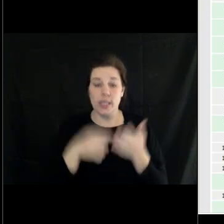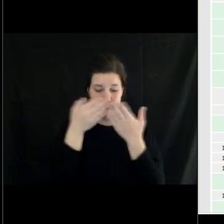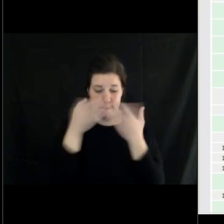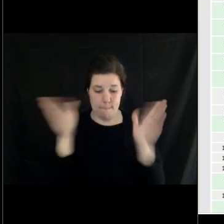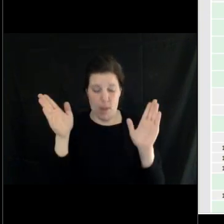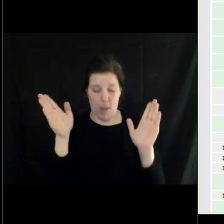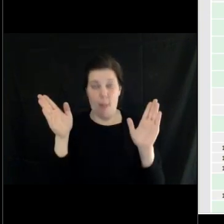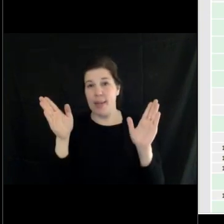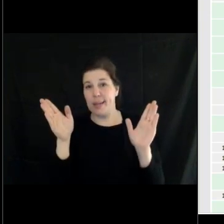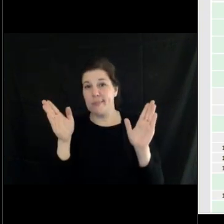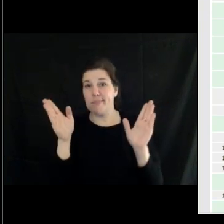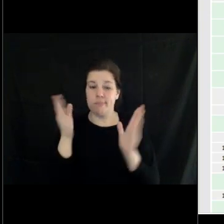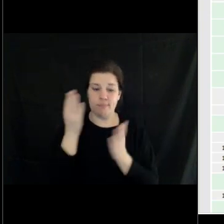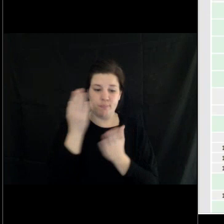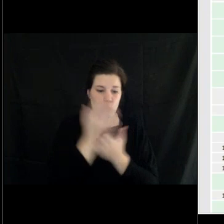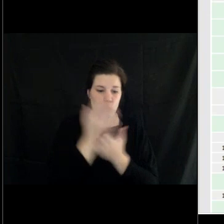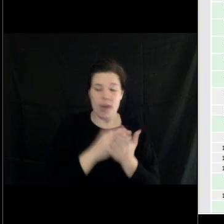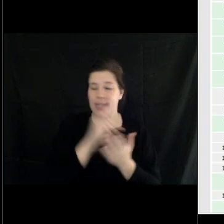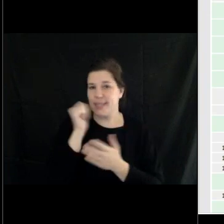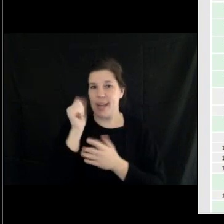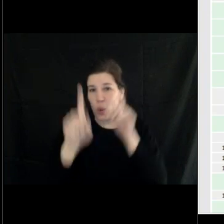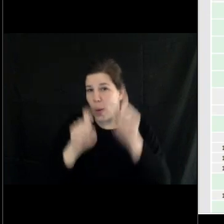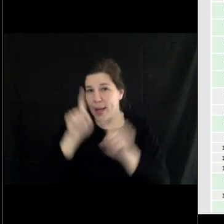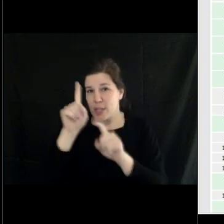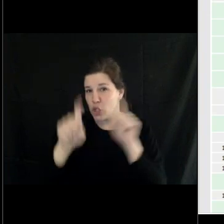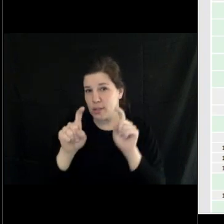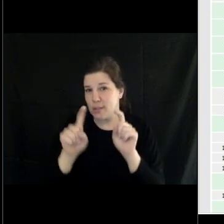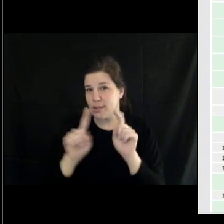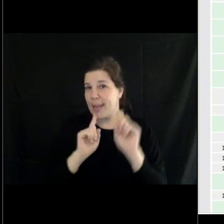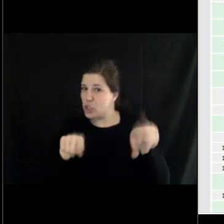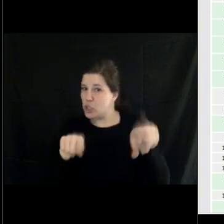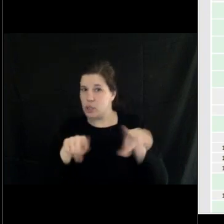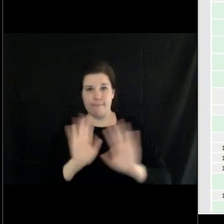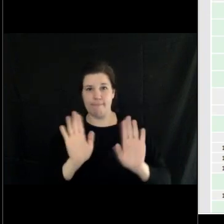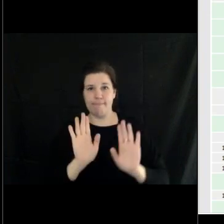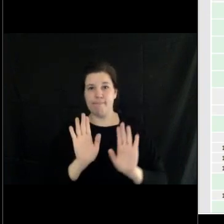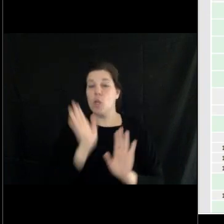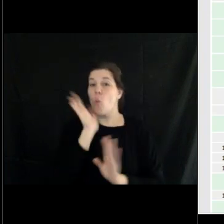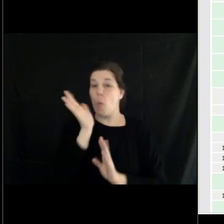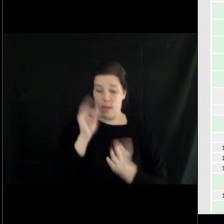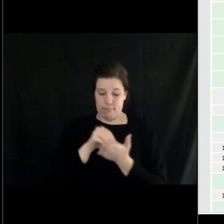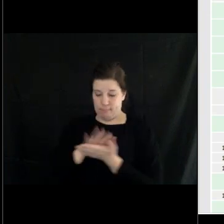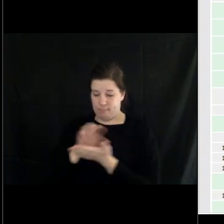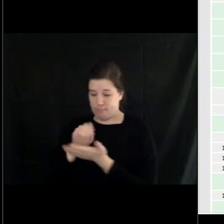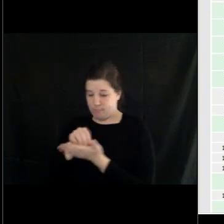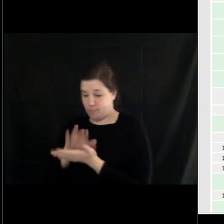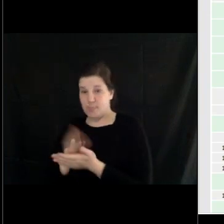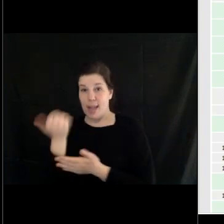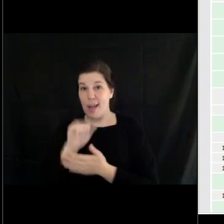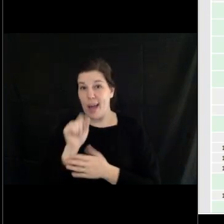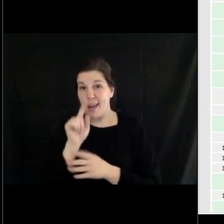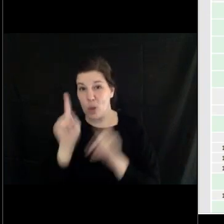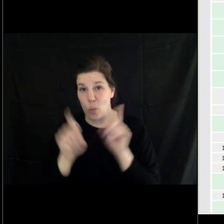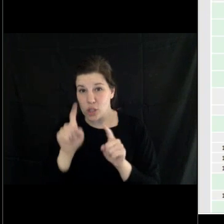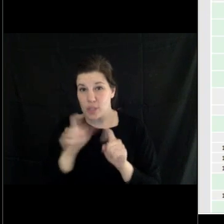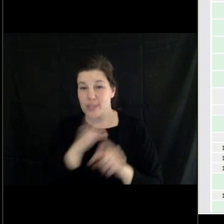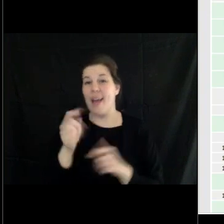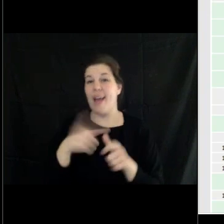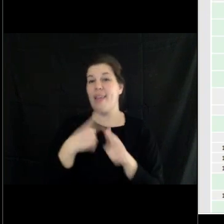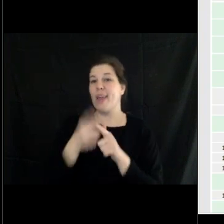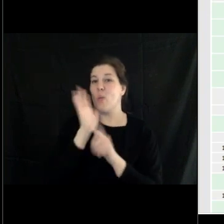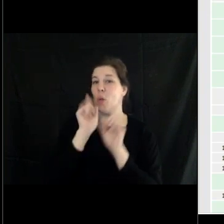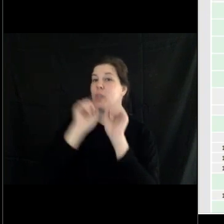Q&A. Staff and members of the commission will take notes of the items presented during this time, and we will respond to them after this